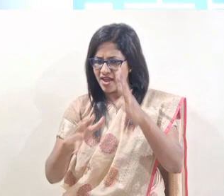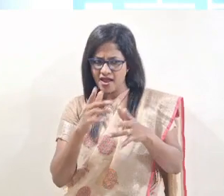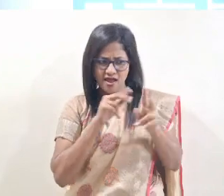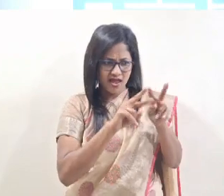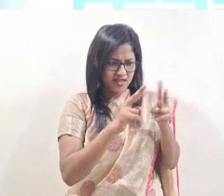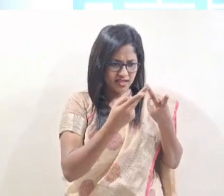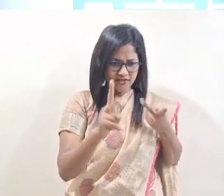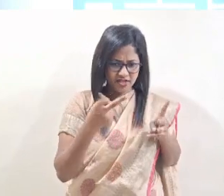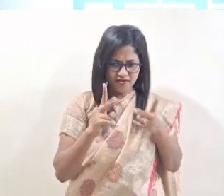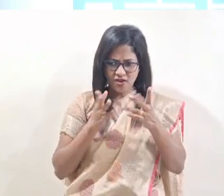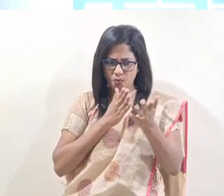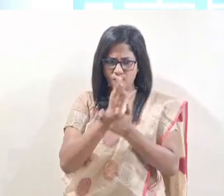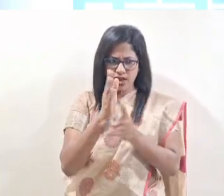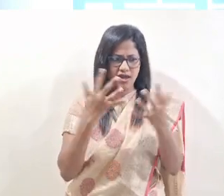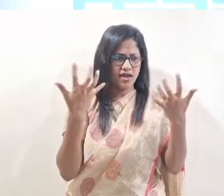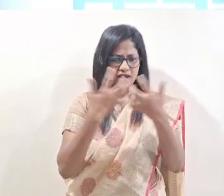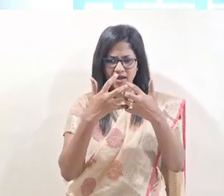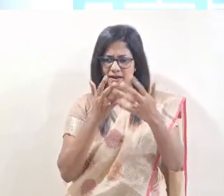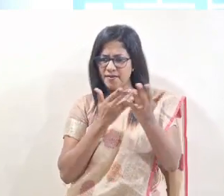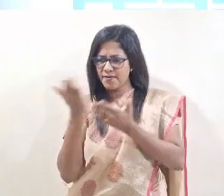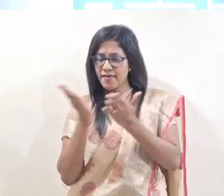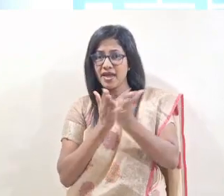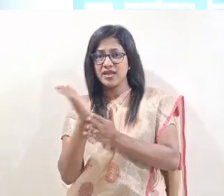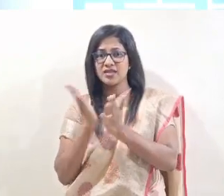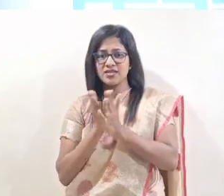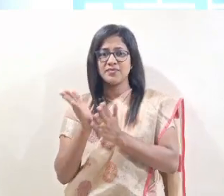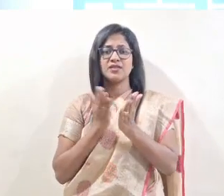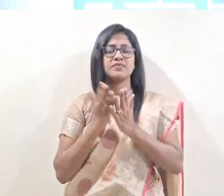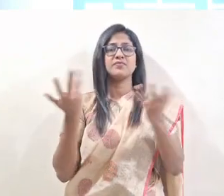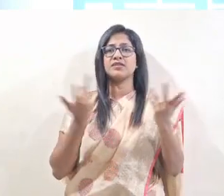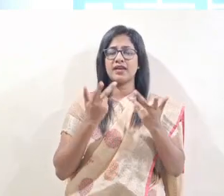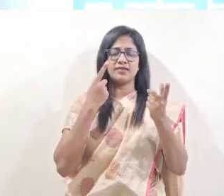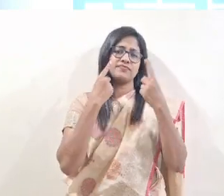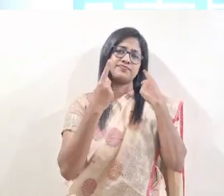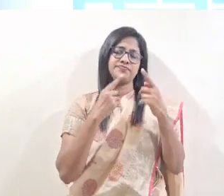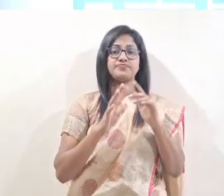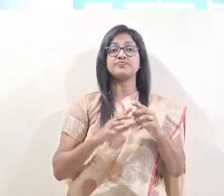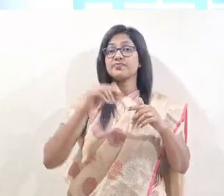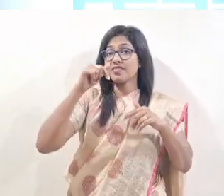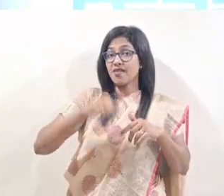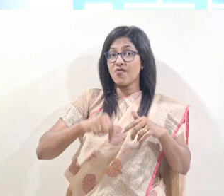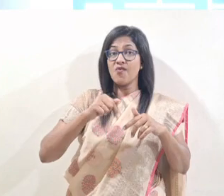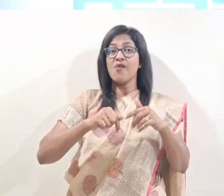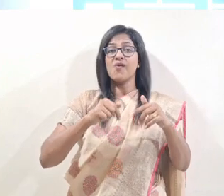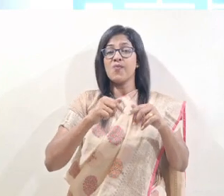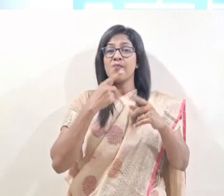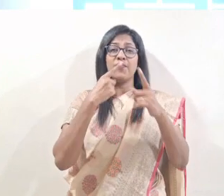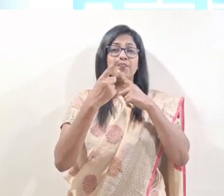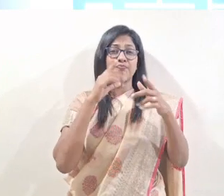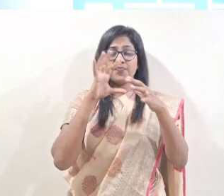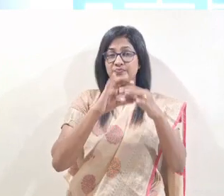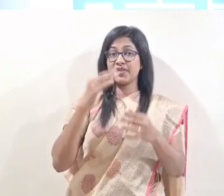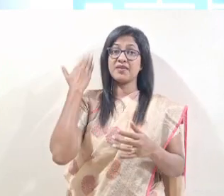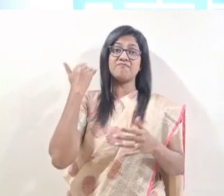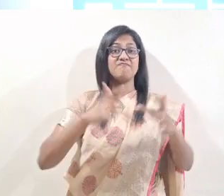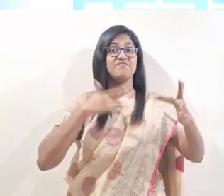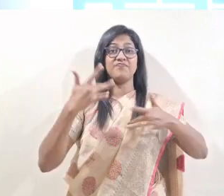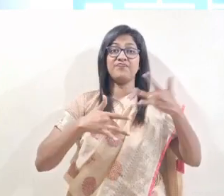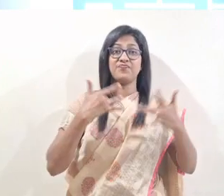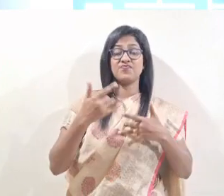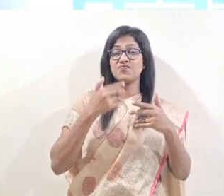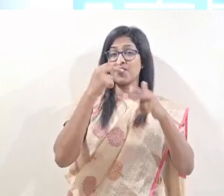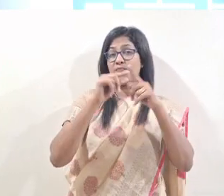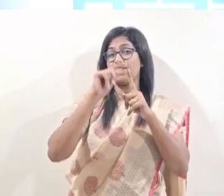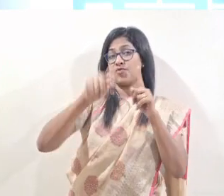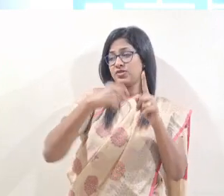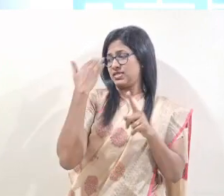materials are behaving, and then we try to do some inferences. But today, what I would like to talk about is a very interesting project that we recently started. It is